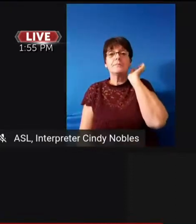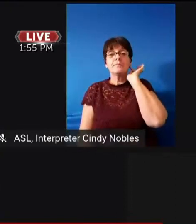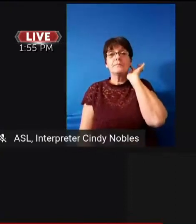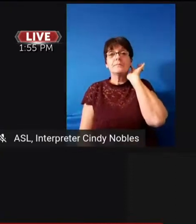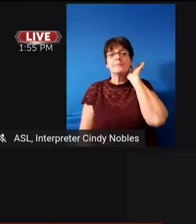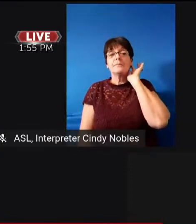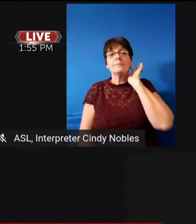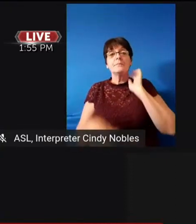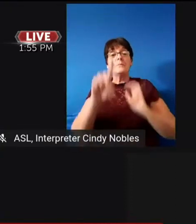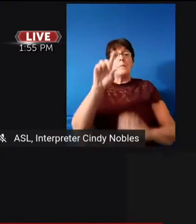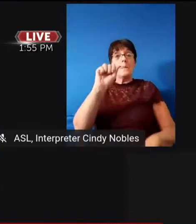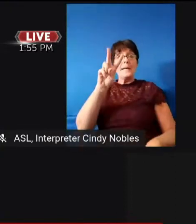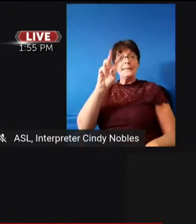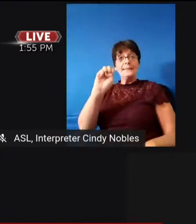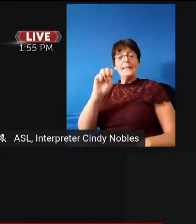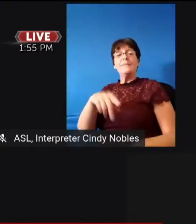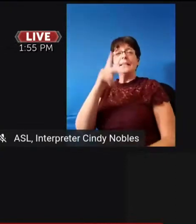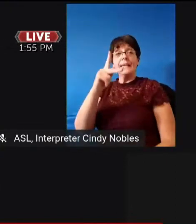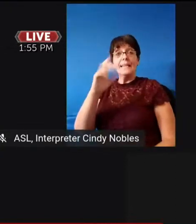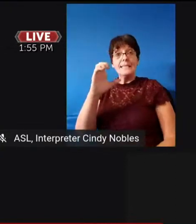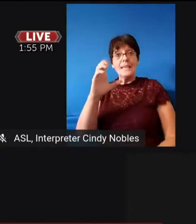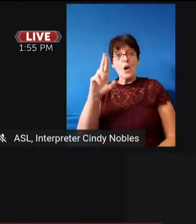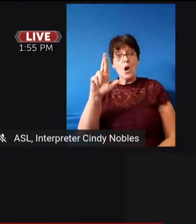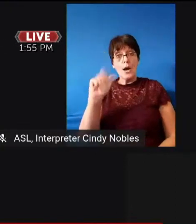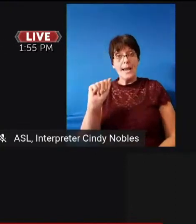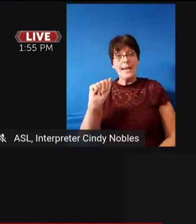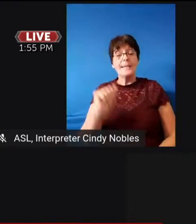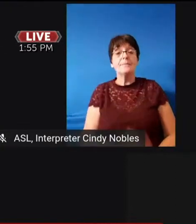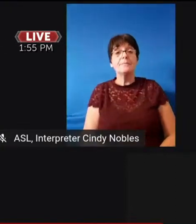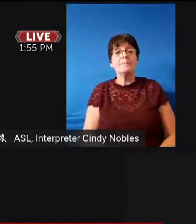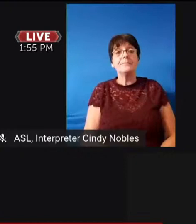Dave Manisheri, KCRA.